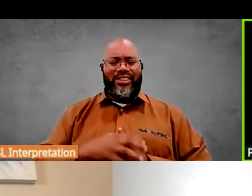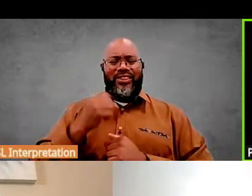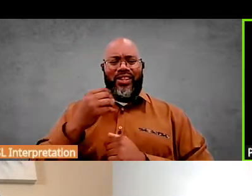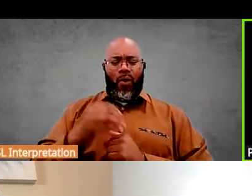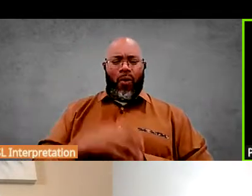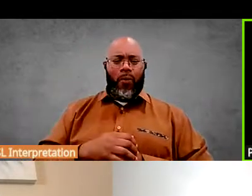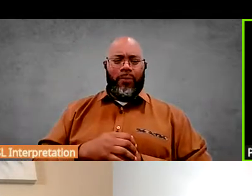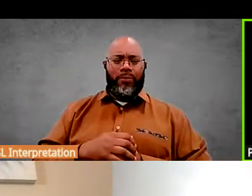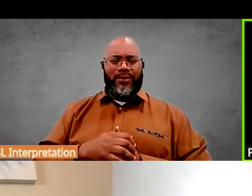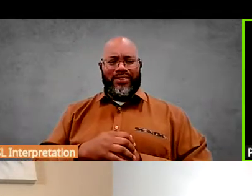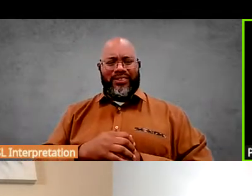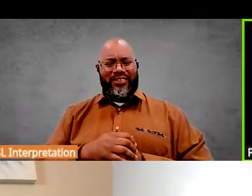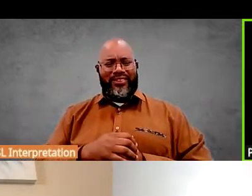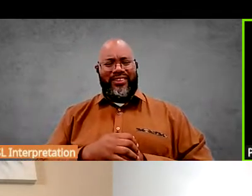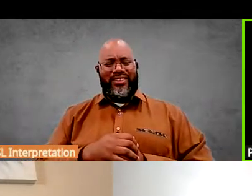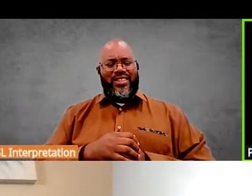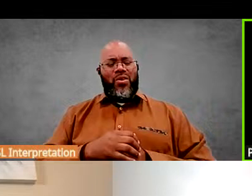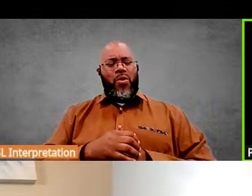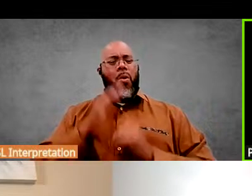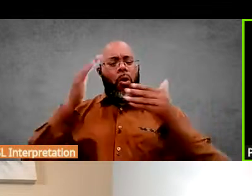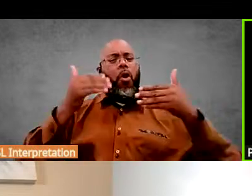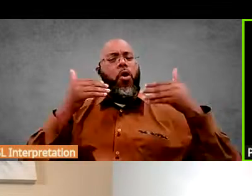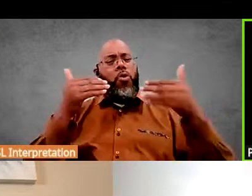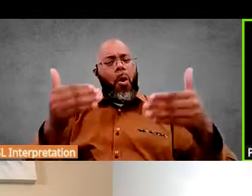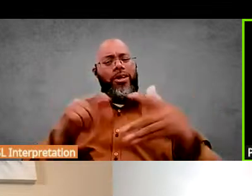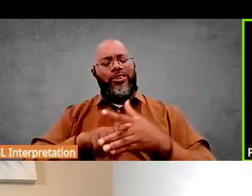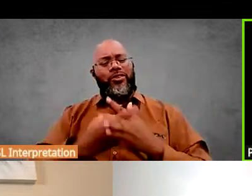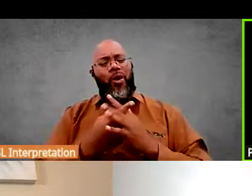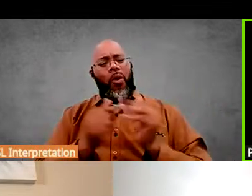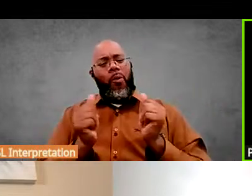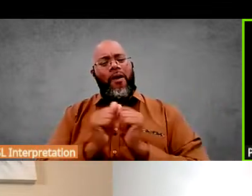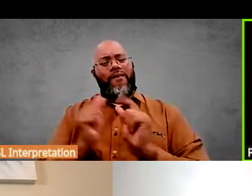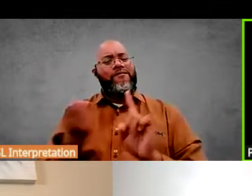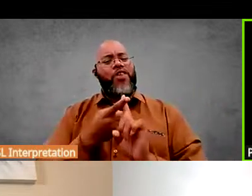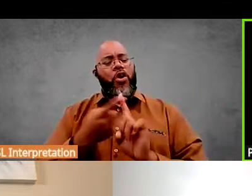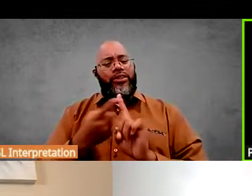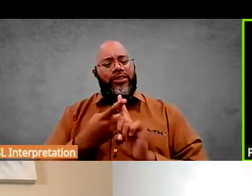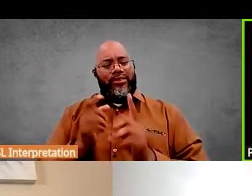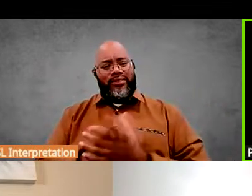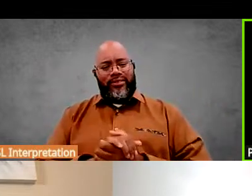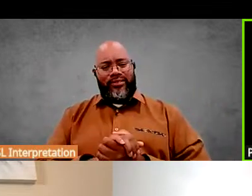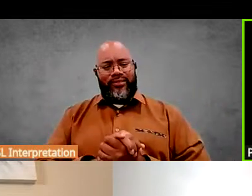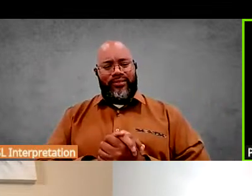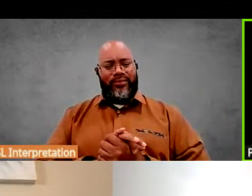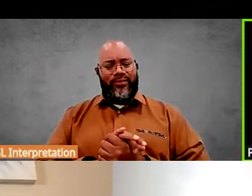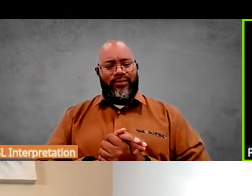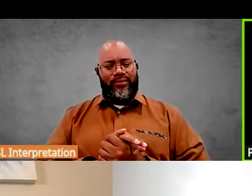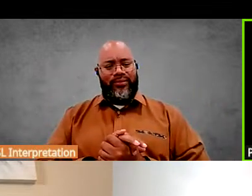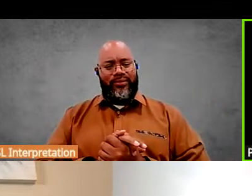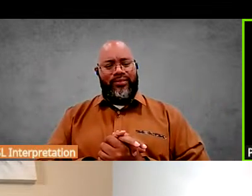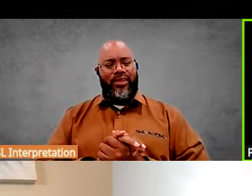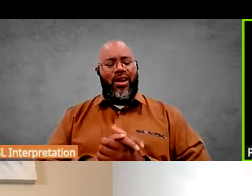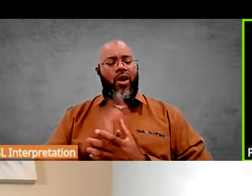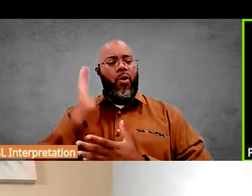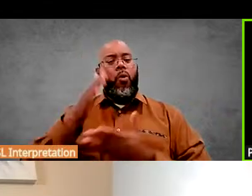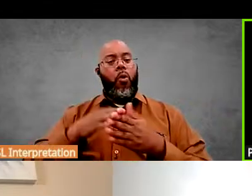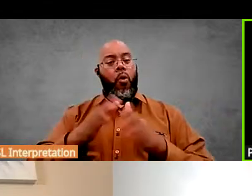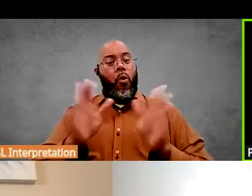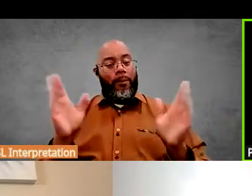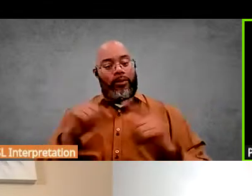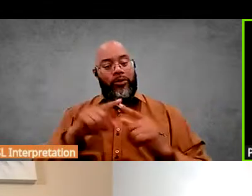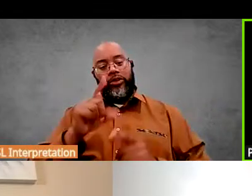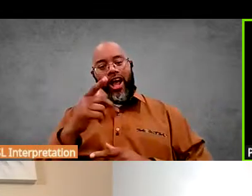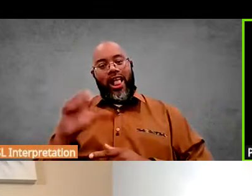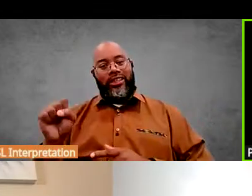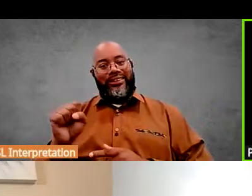so yeah, we're gonna go ahead and start with the first one. And I'm going to open the floor to Douglas to answer